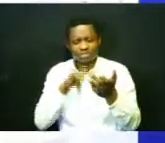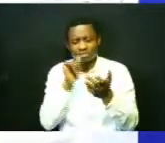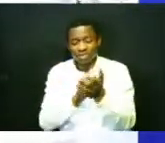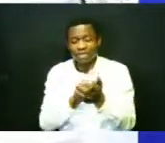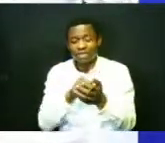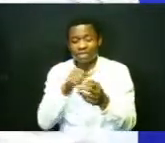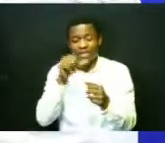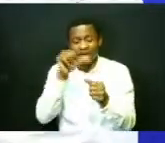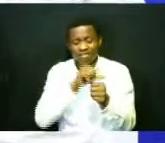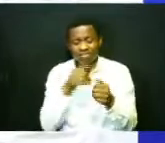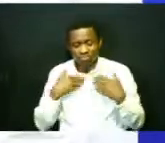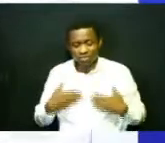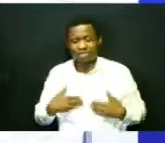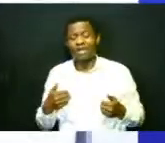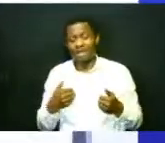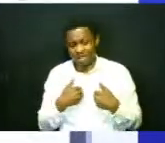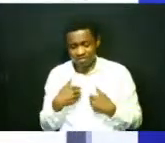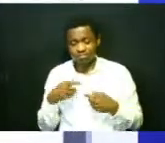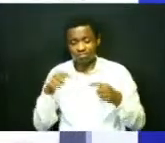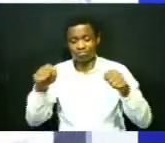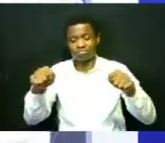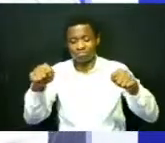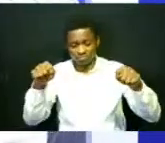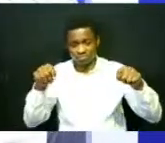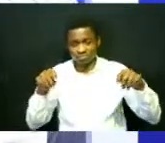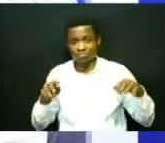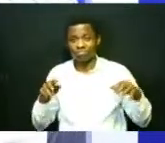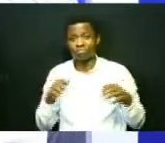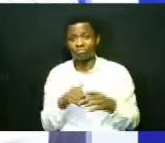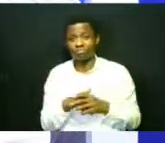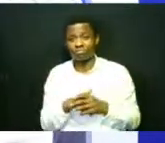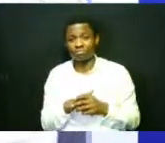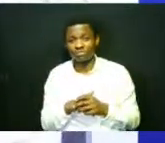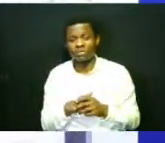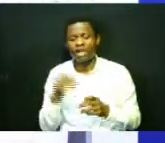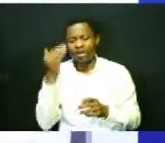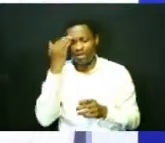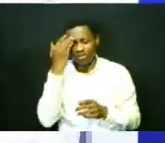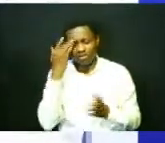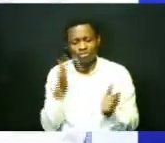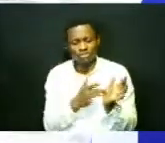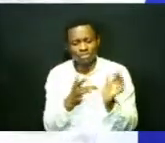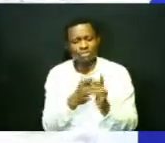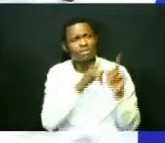throne. At least I know Jesus came down here with a throne.